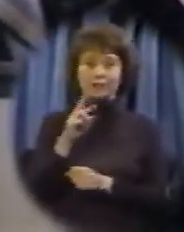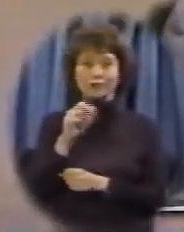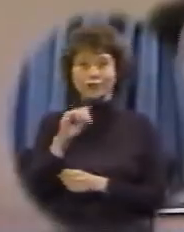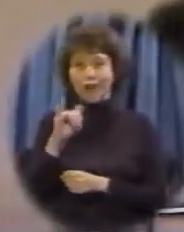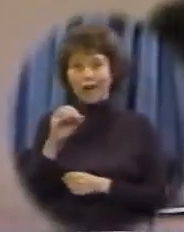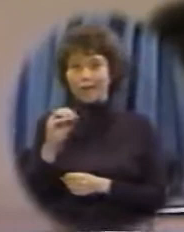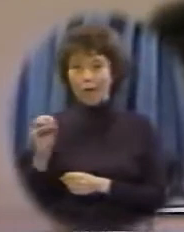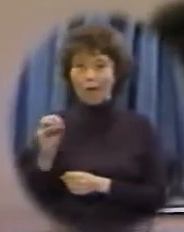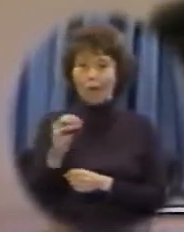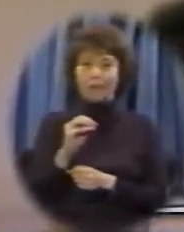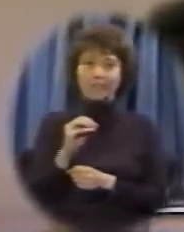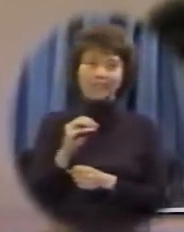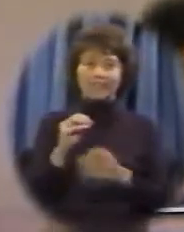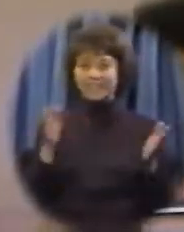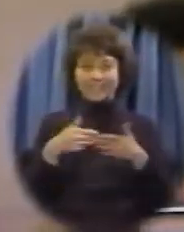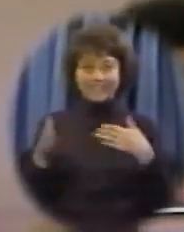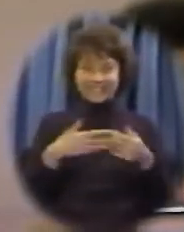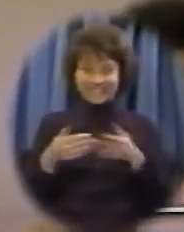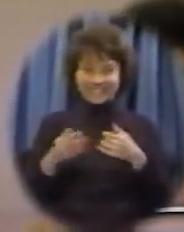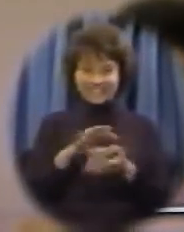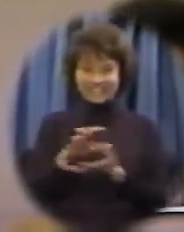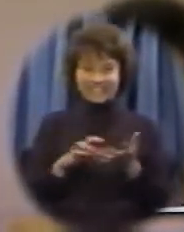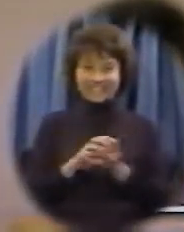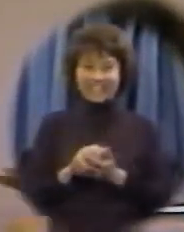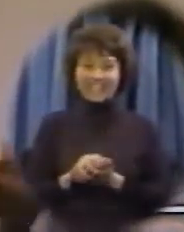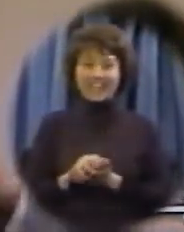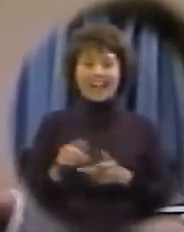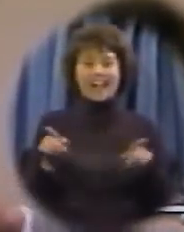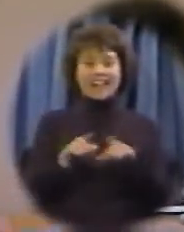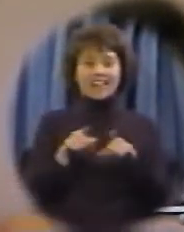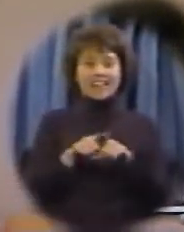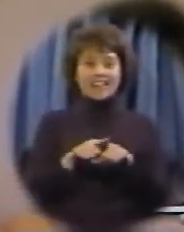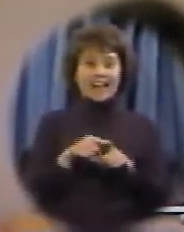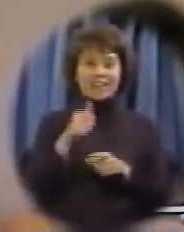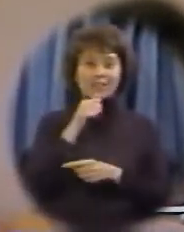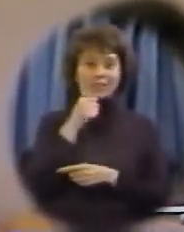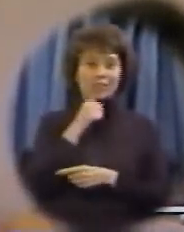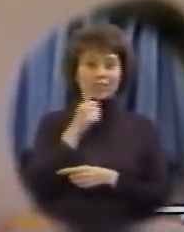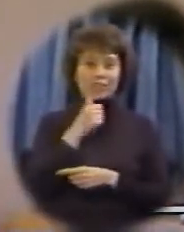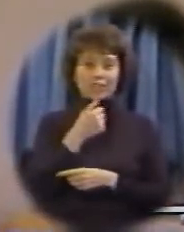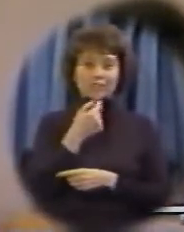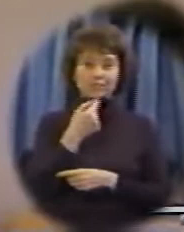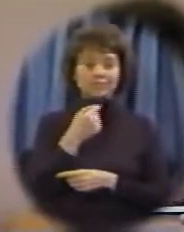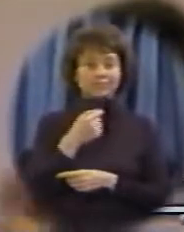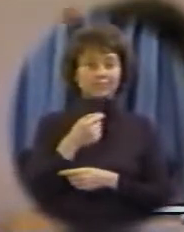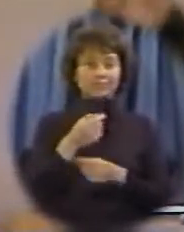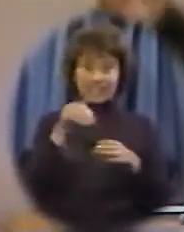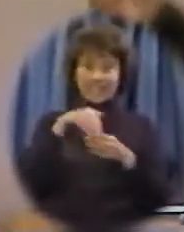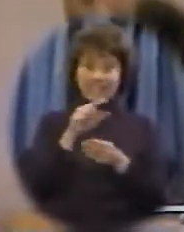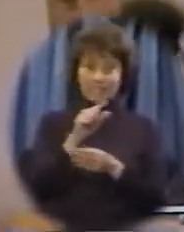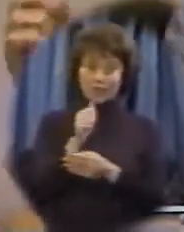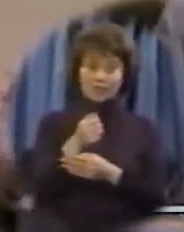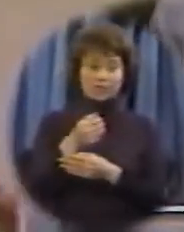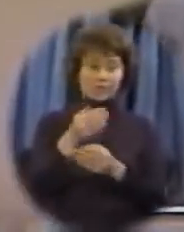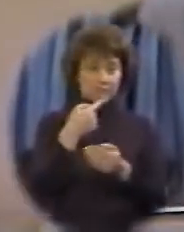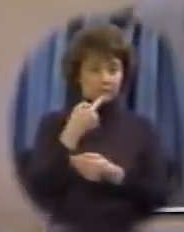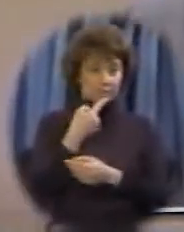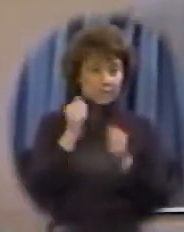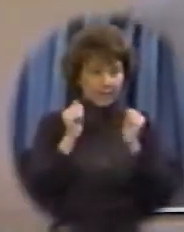I'm like the girl was down in Georgia when they said, can you read writing? And she said, law, honey, I can't even read reading. Let me tell you this.